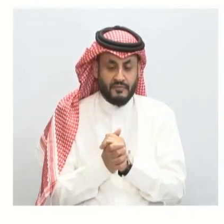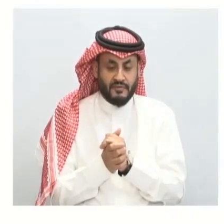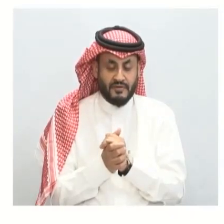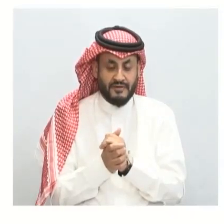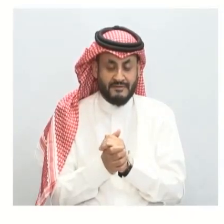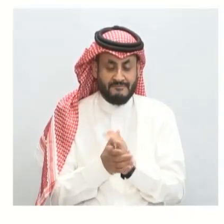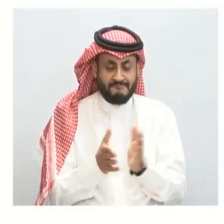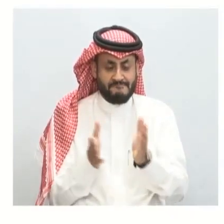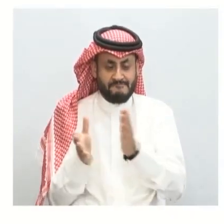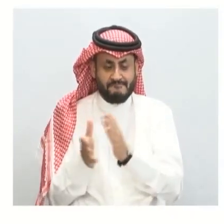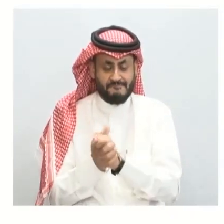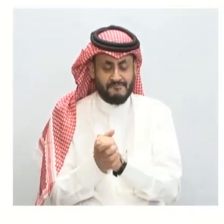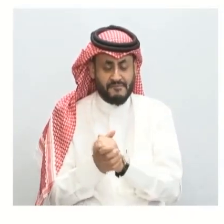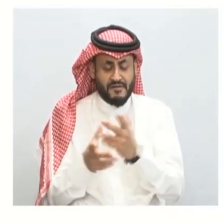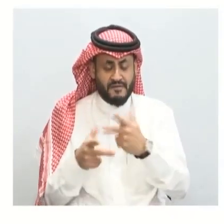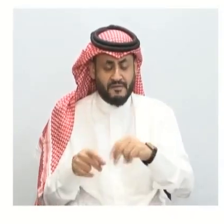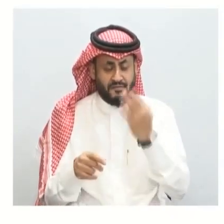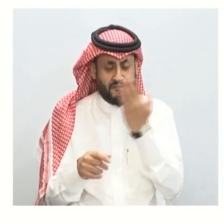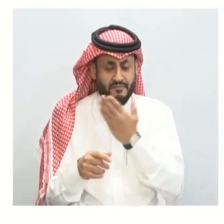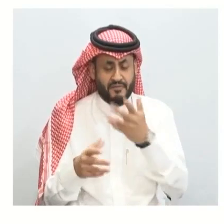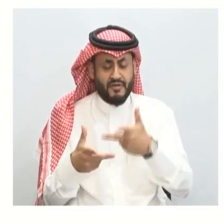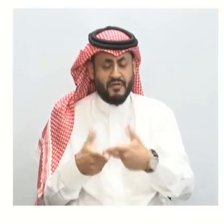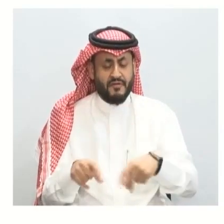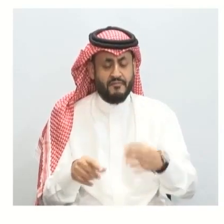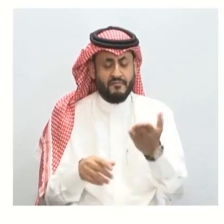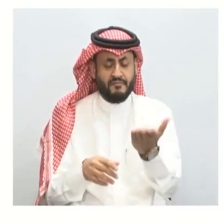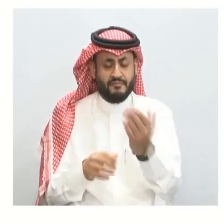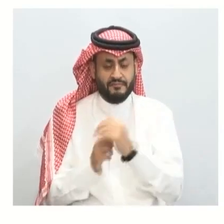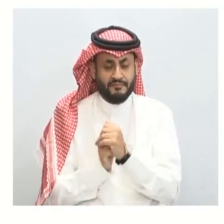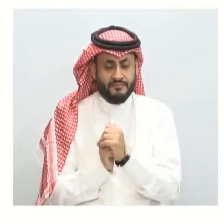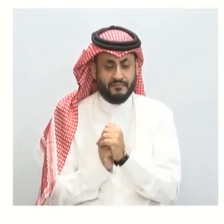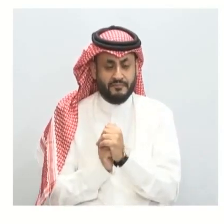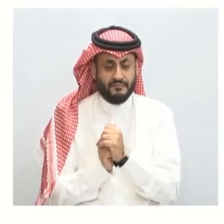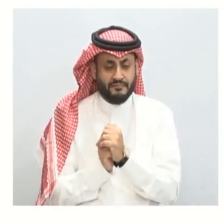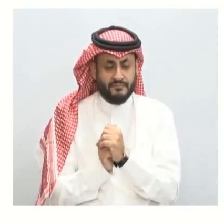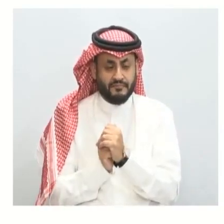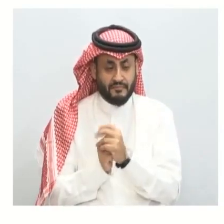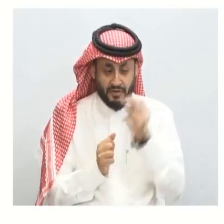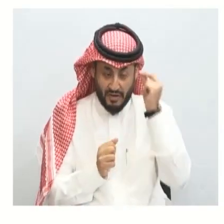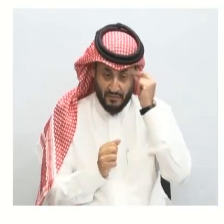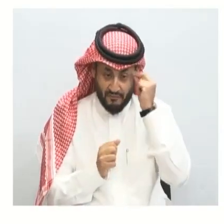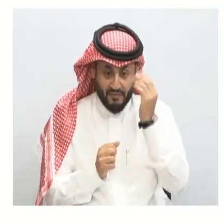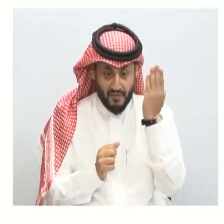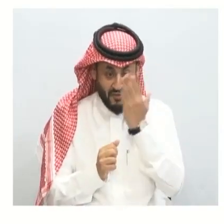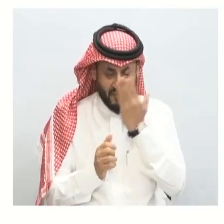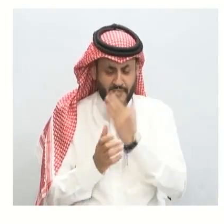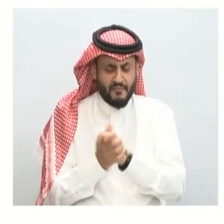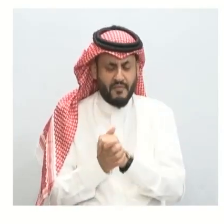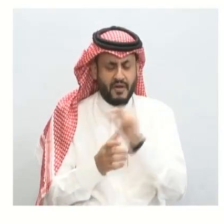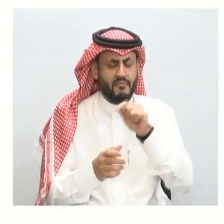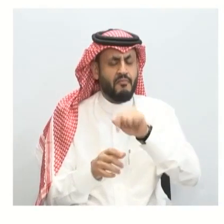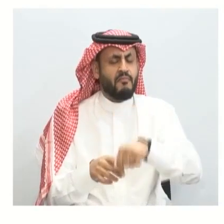Now we do have at the very end, let's just read the conclusion together. We may well learn one day that we are not alone